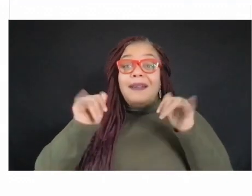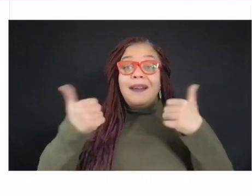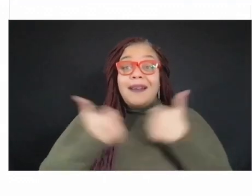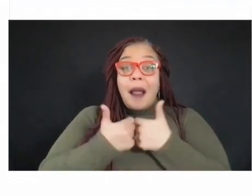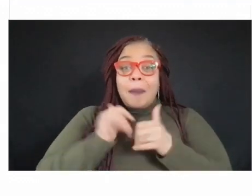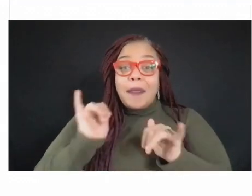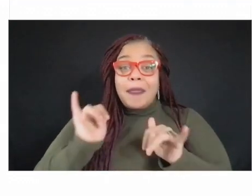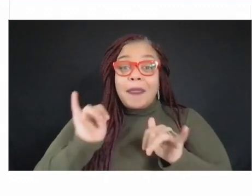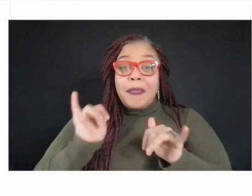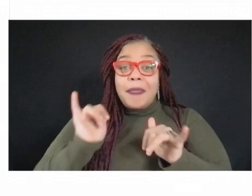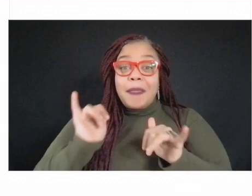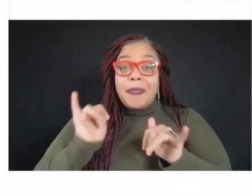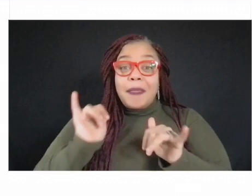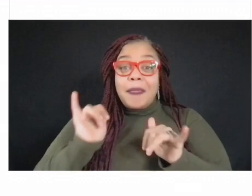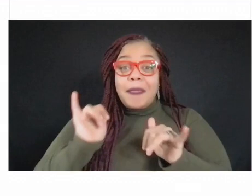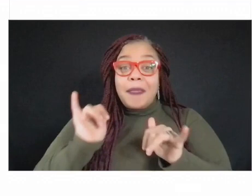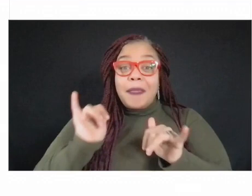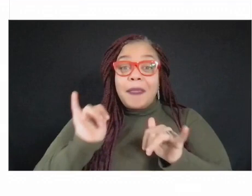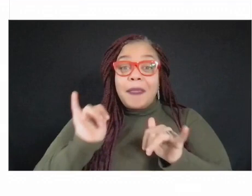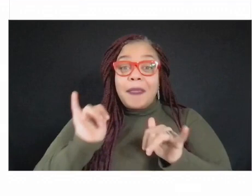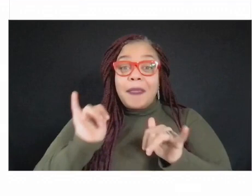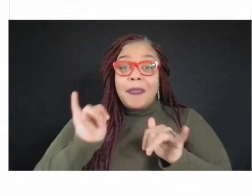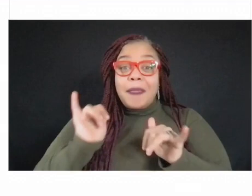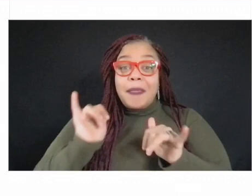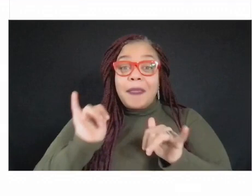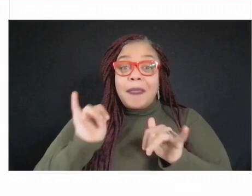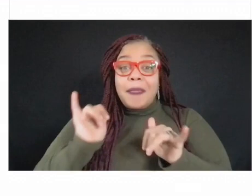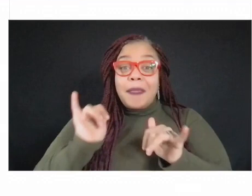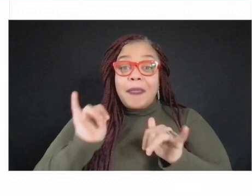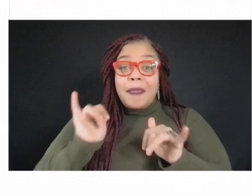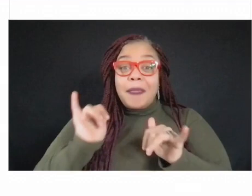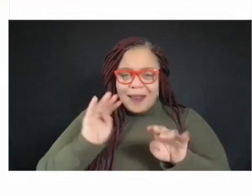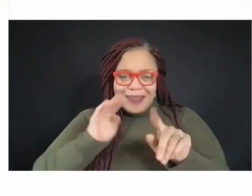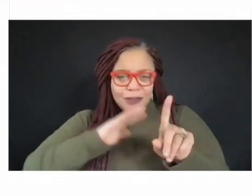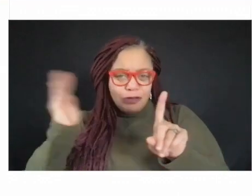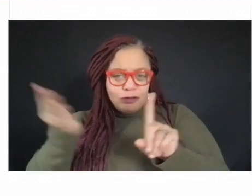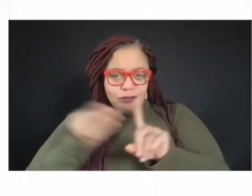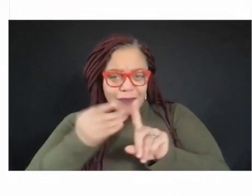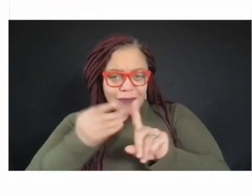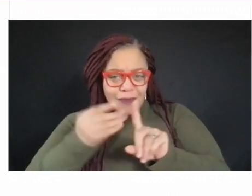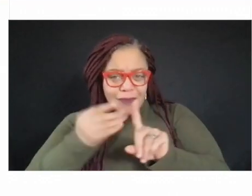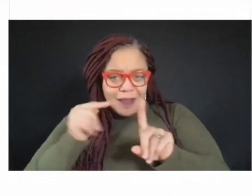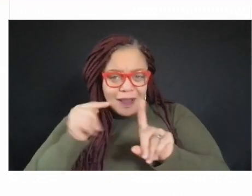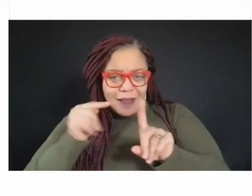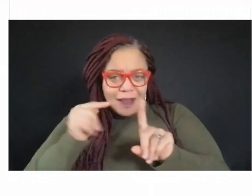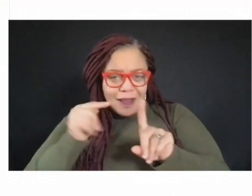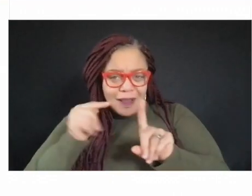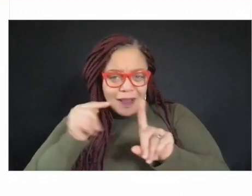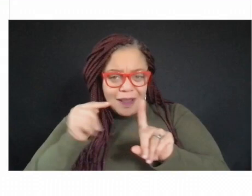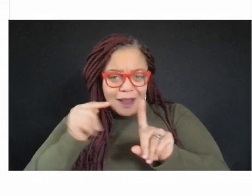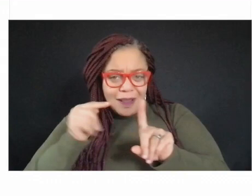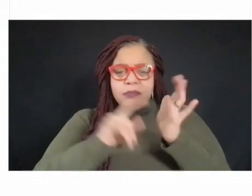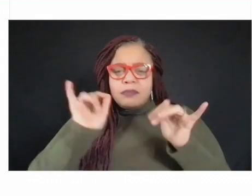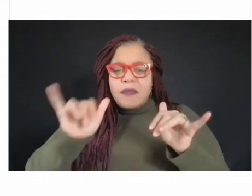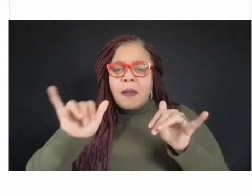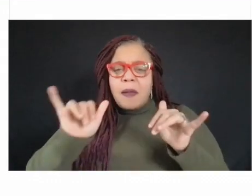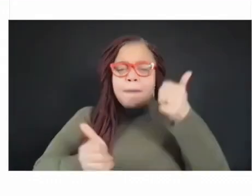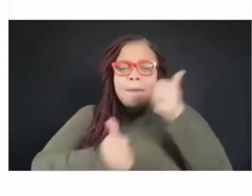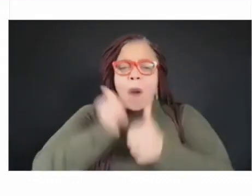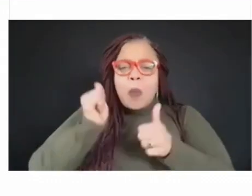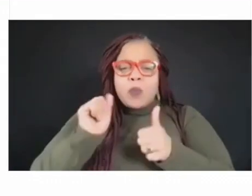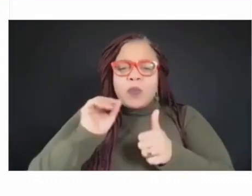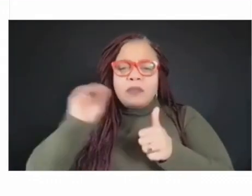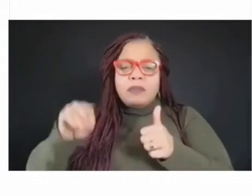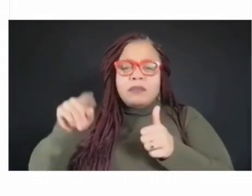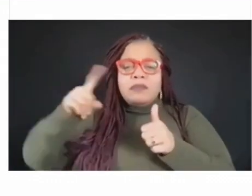suppose. So let's acknowledge that most adults don't want to go back to school, and a